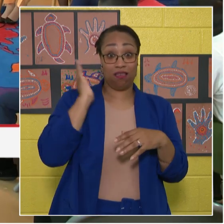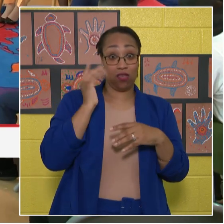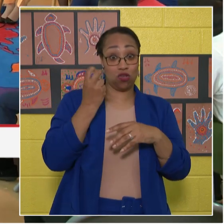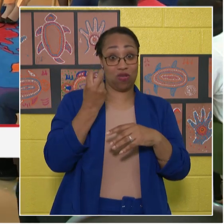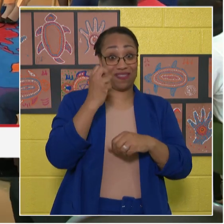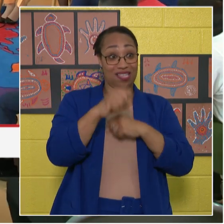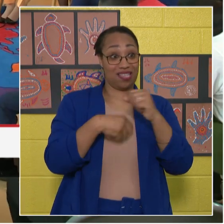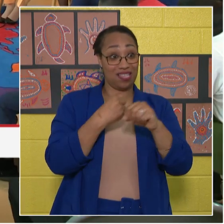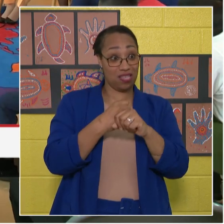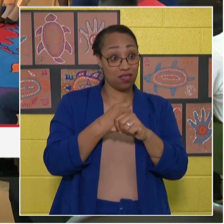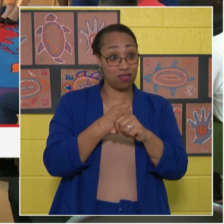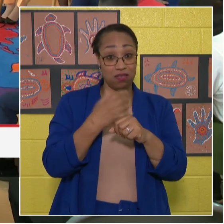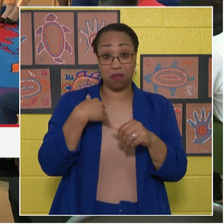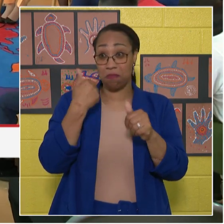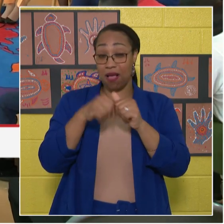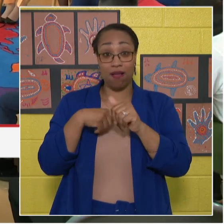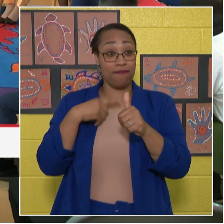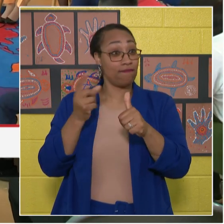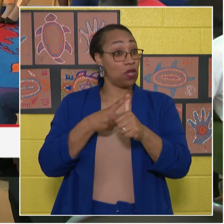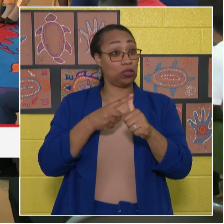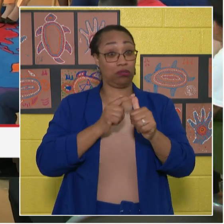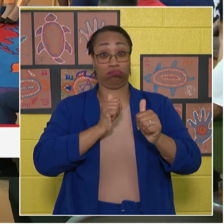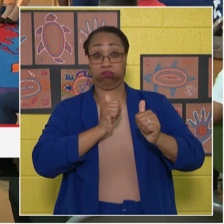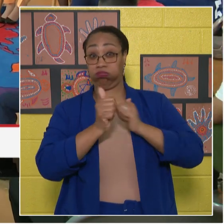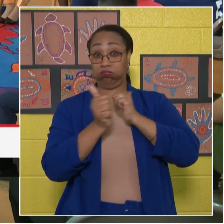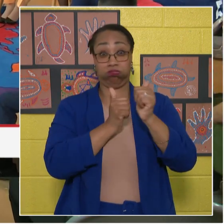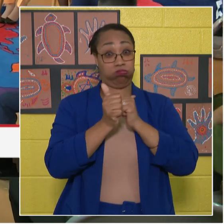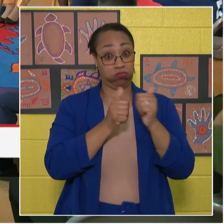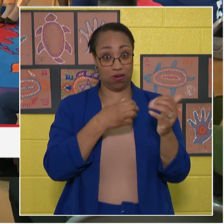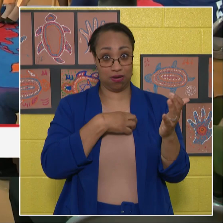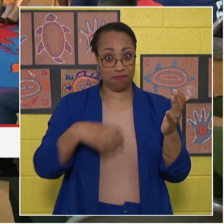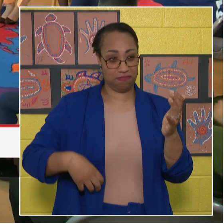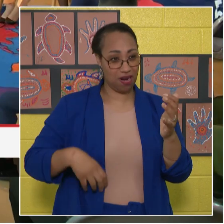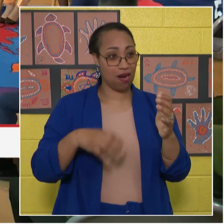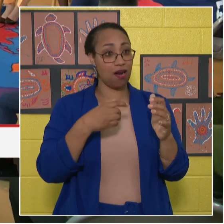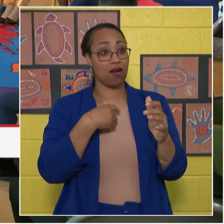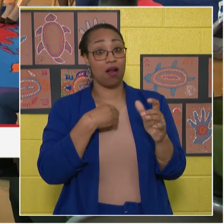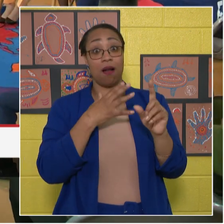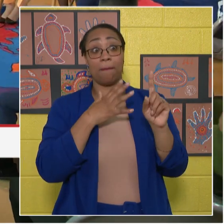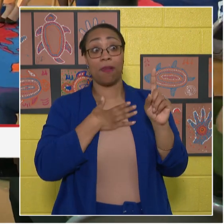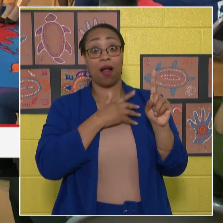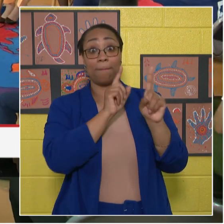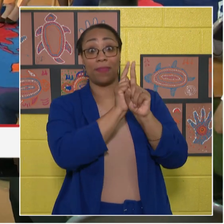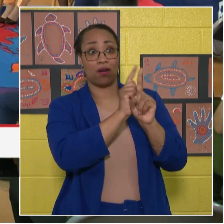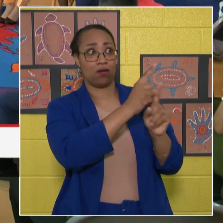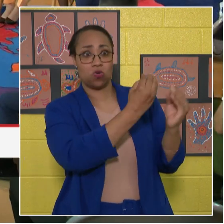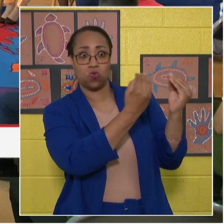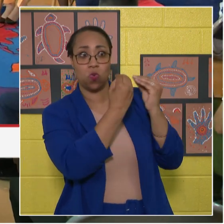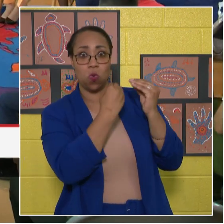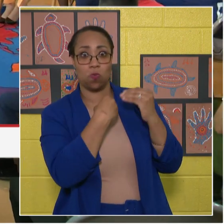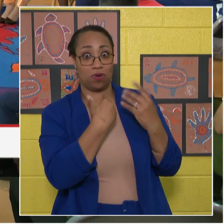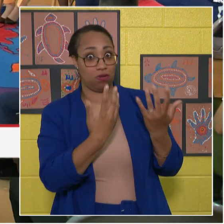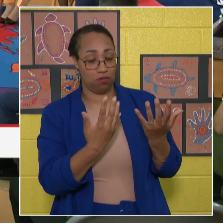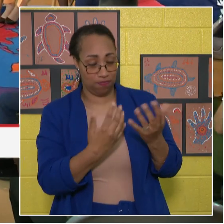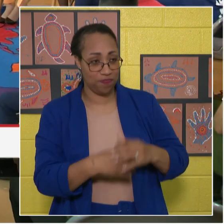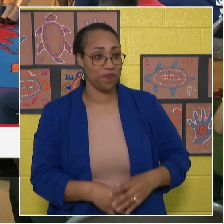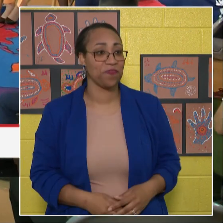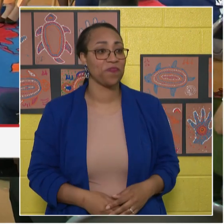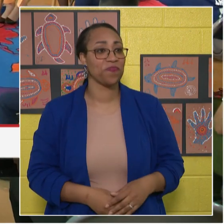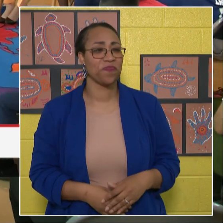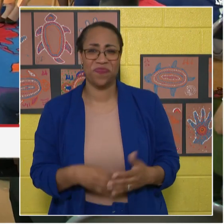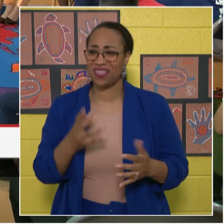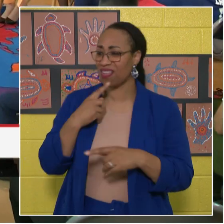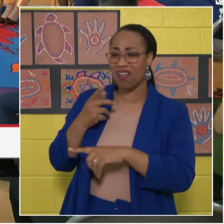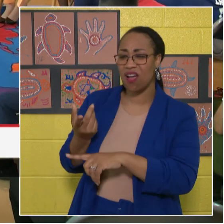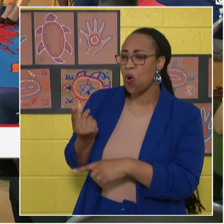mentor, shared with me, we were at some event, and he said, like, what are you still doing here? And I'm thinking, well, the event's still